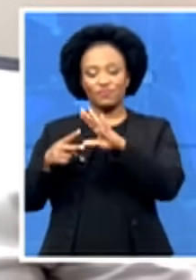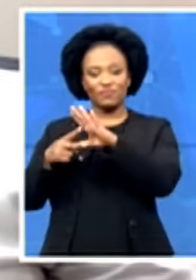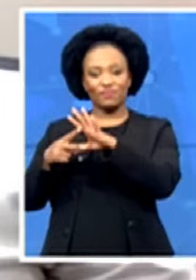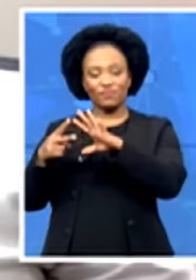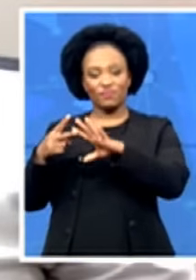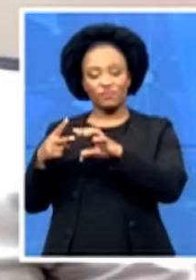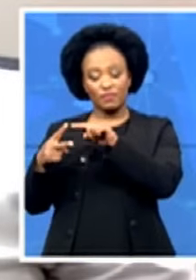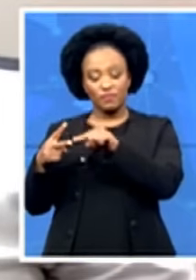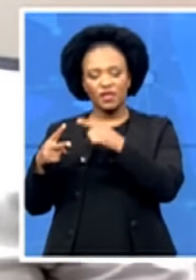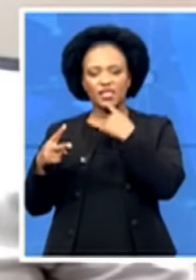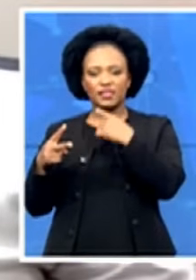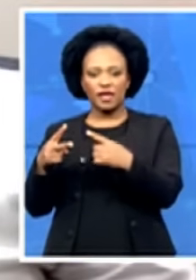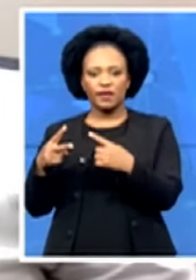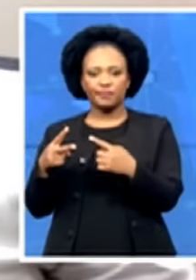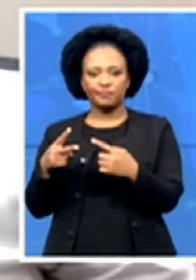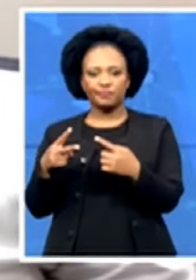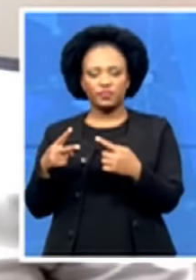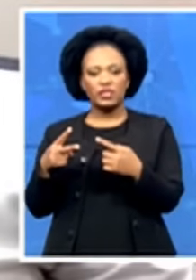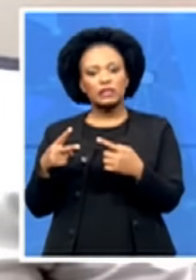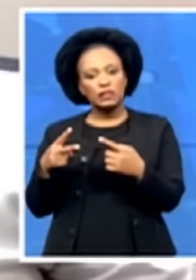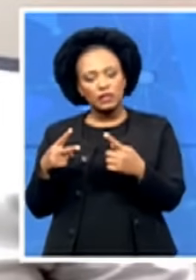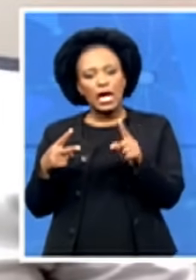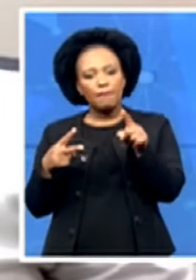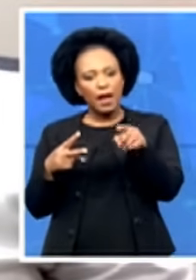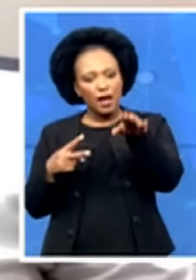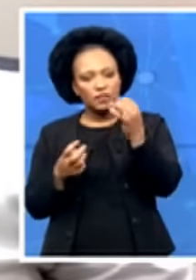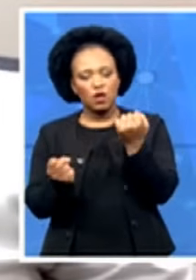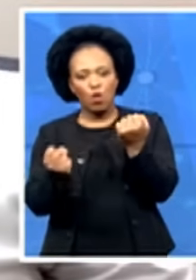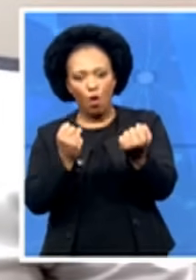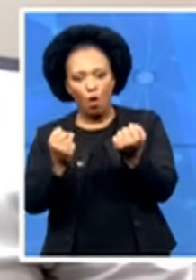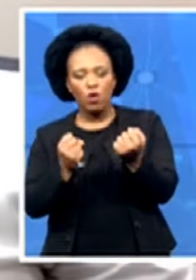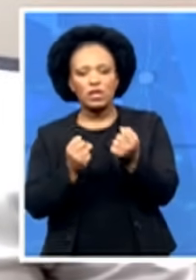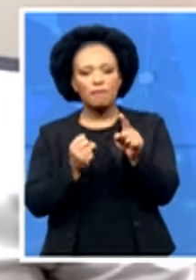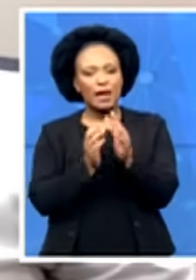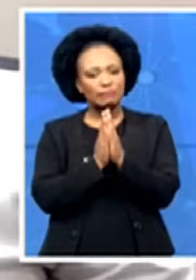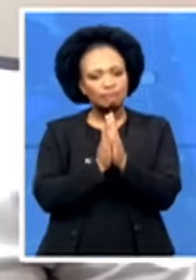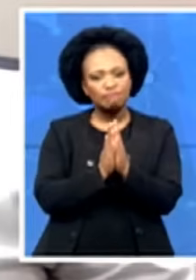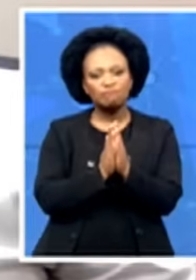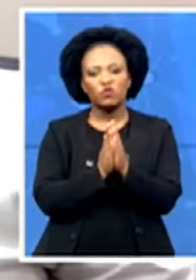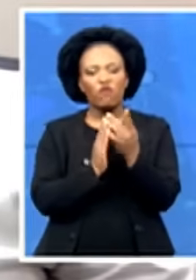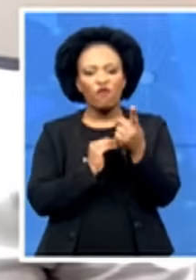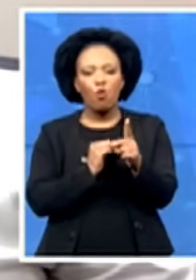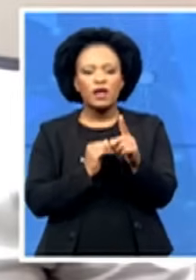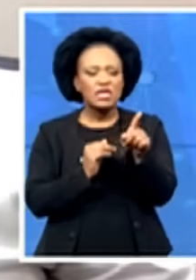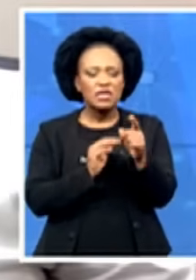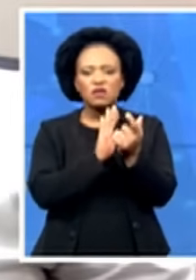been subjected to a trial where he must plead to a crime of contempt. Because they say